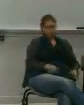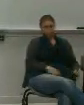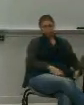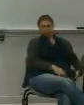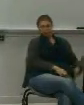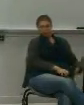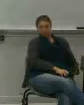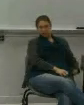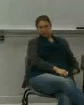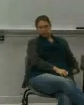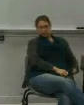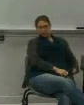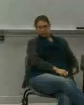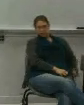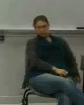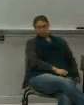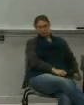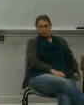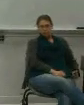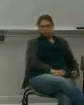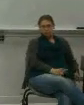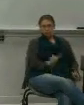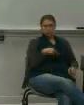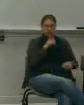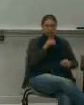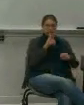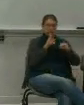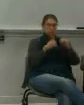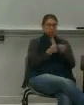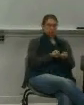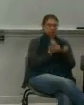Okay, so we talked about a number of different things.